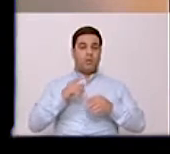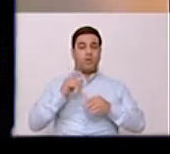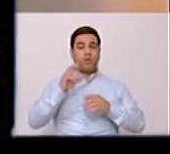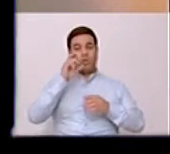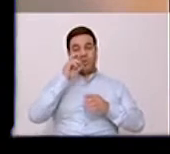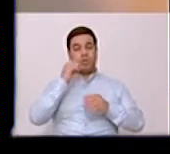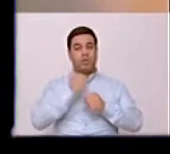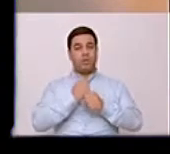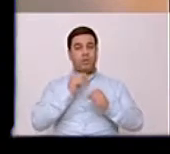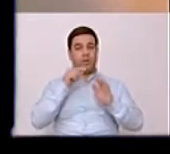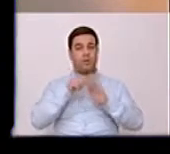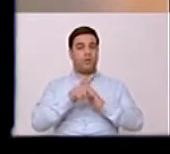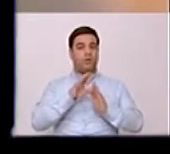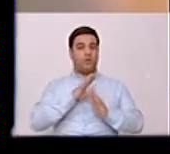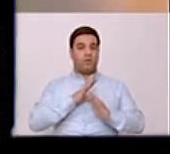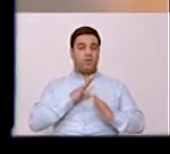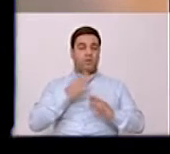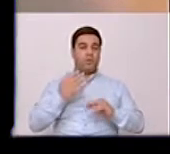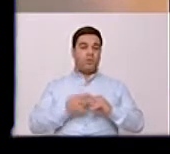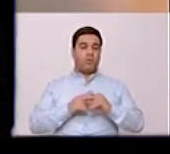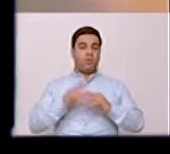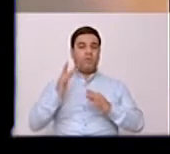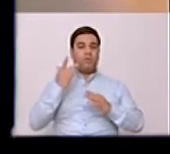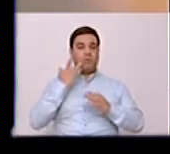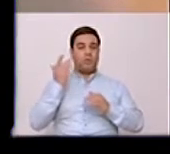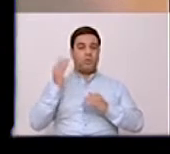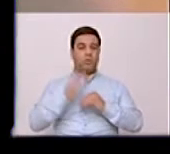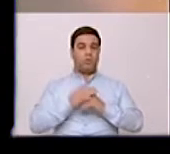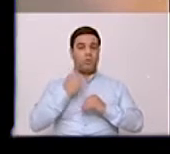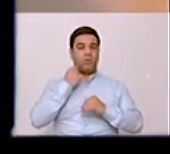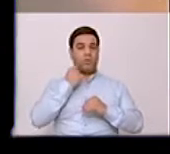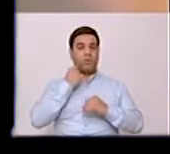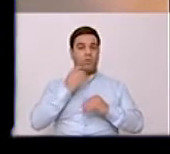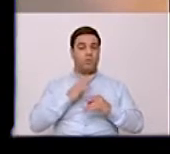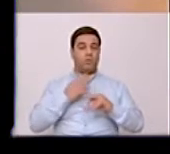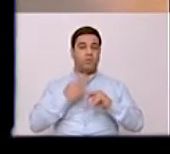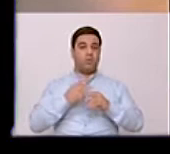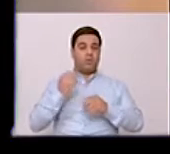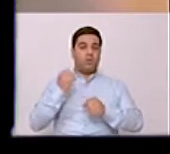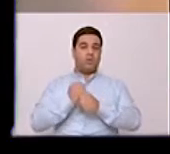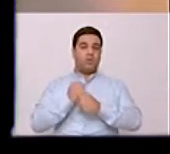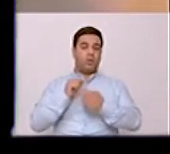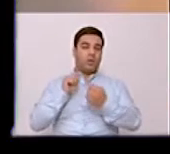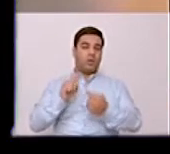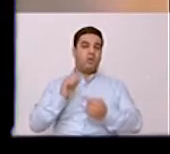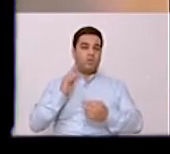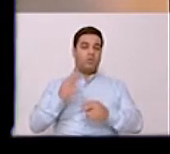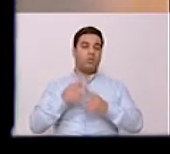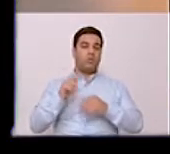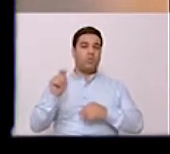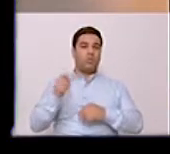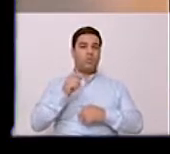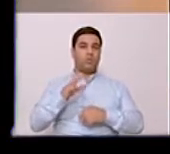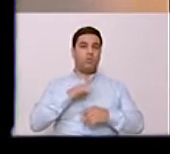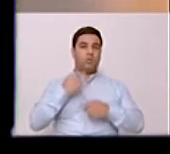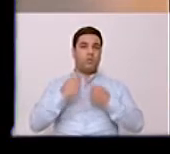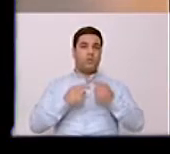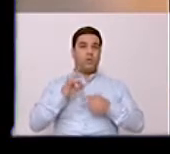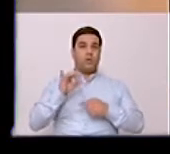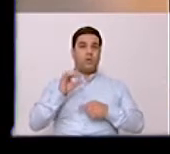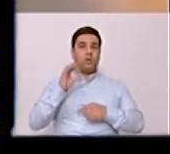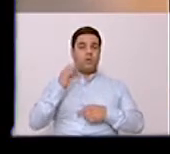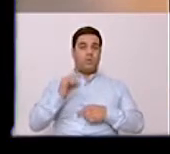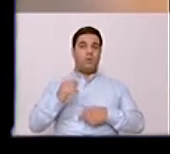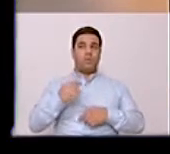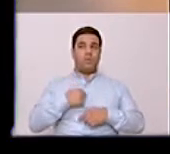qaramadi, kecha-yu kunduz chog'ir ichib yotdi. Men uning shul ishlariga qarshi bo'lib urushdim, deydi. Rahimbiy: